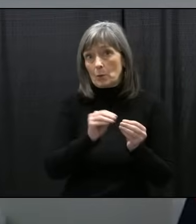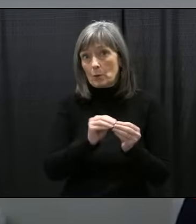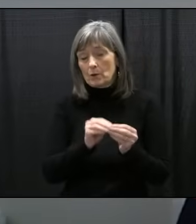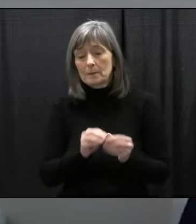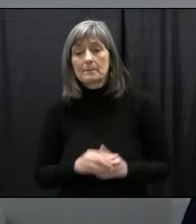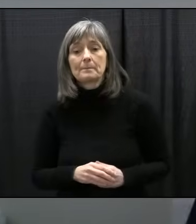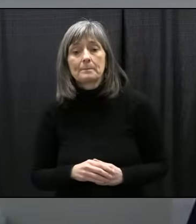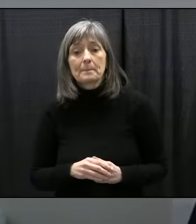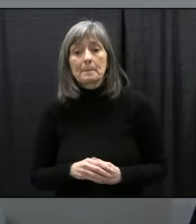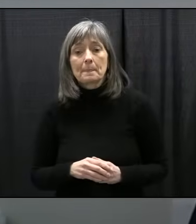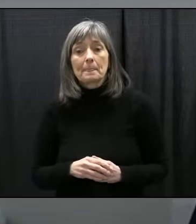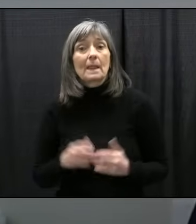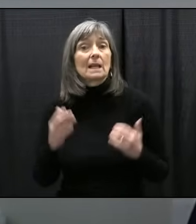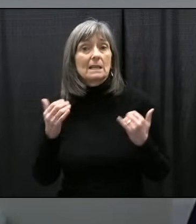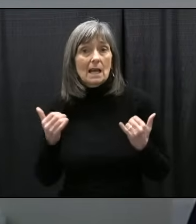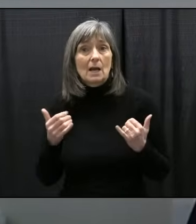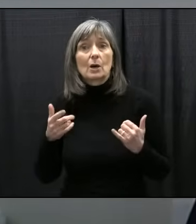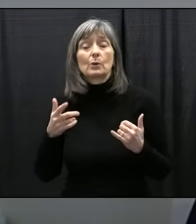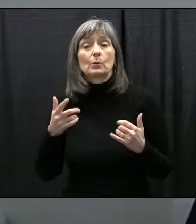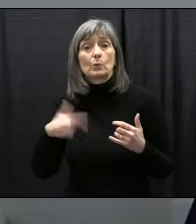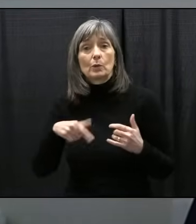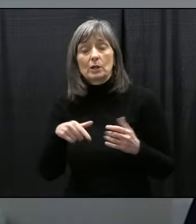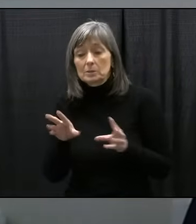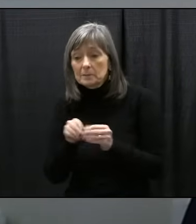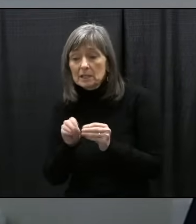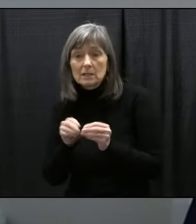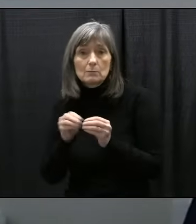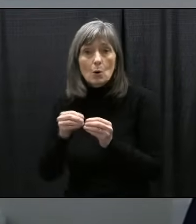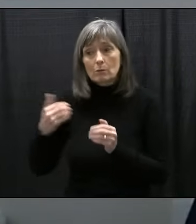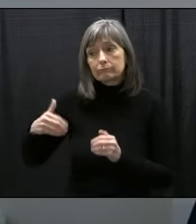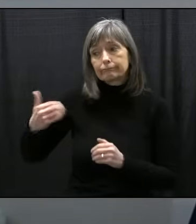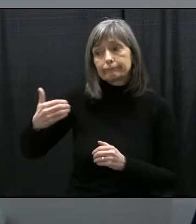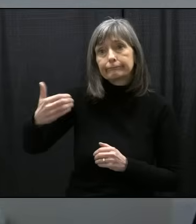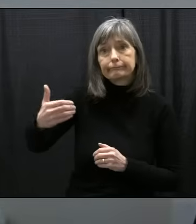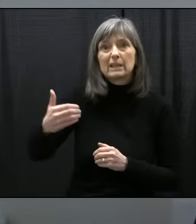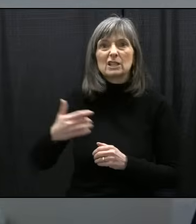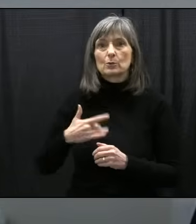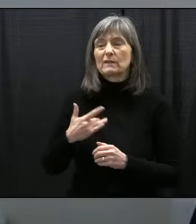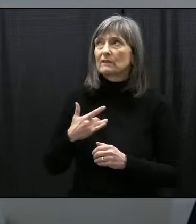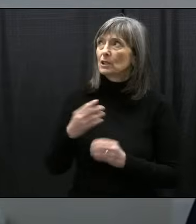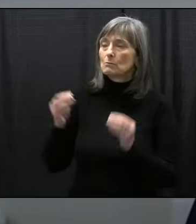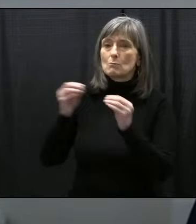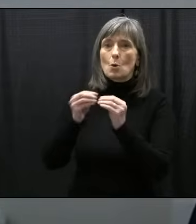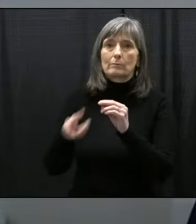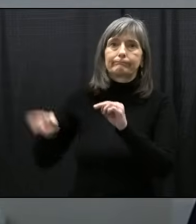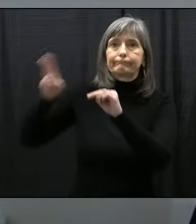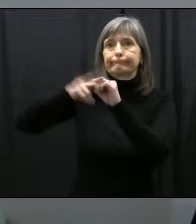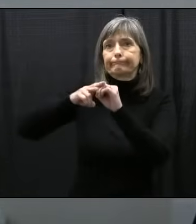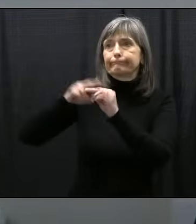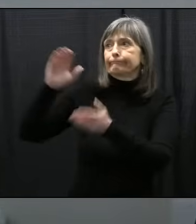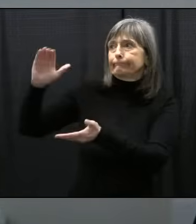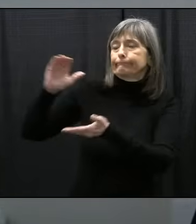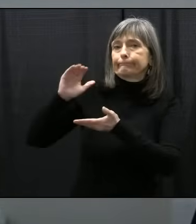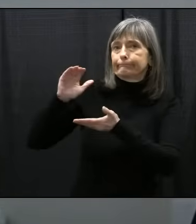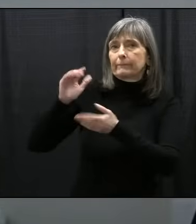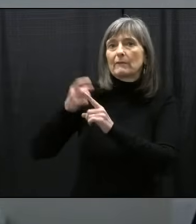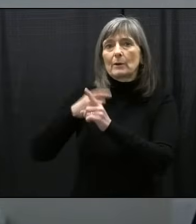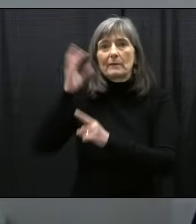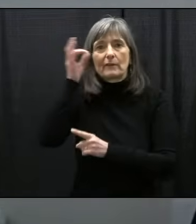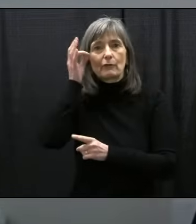we're meeting with them on a regular basis, and we expect some significant influx of vaccine from the federal